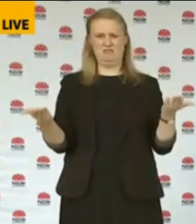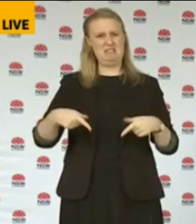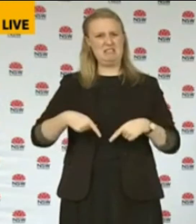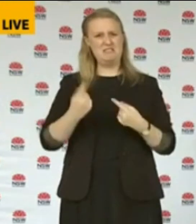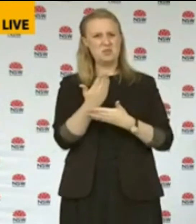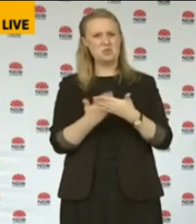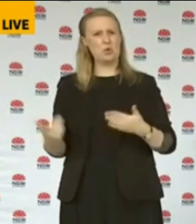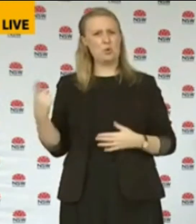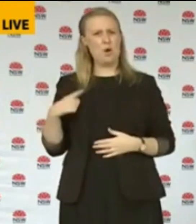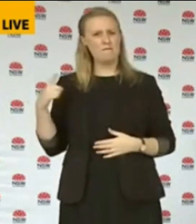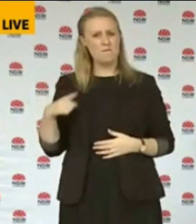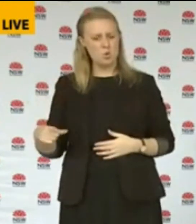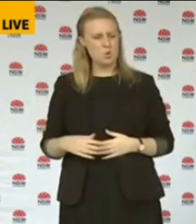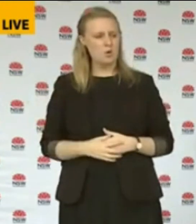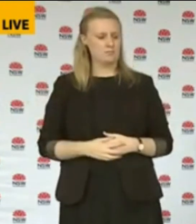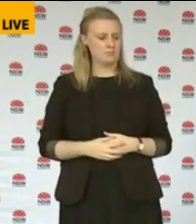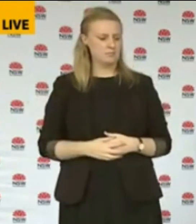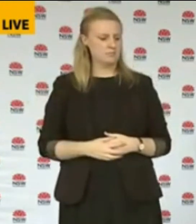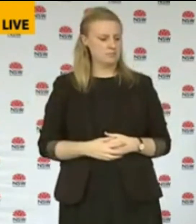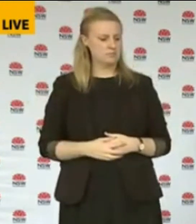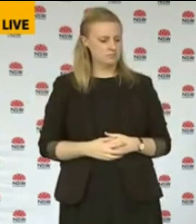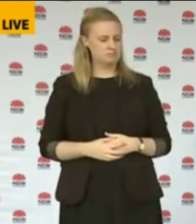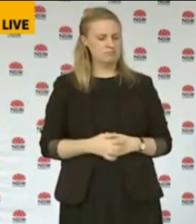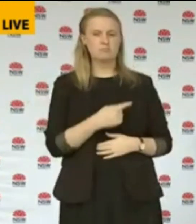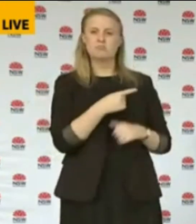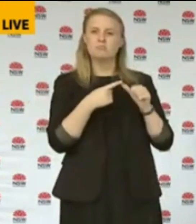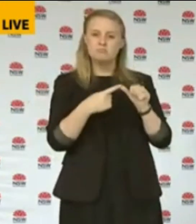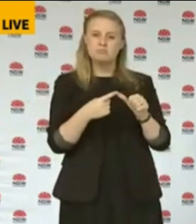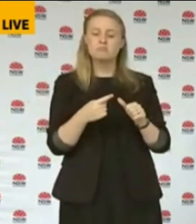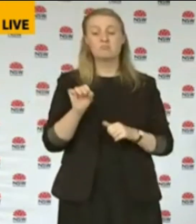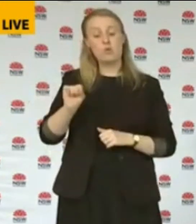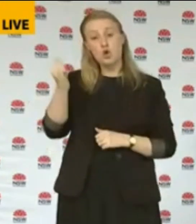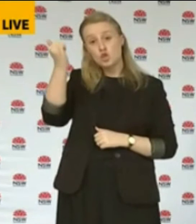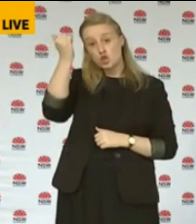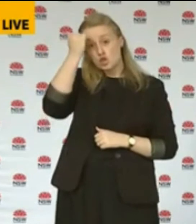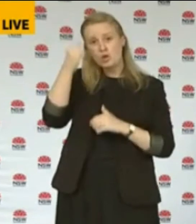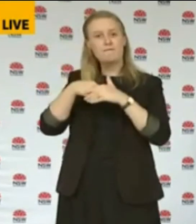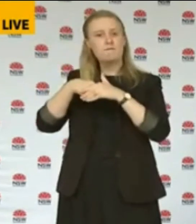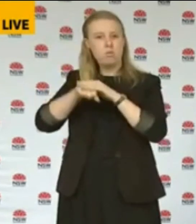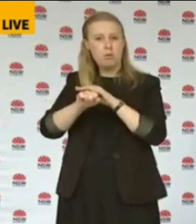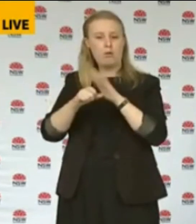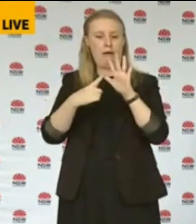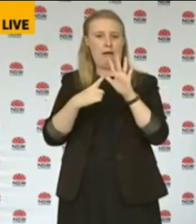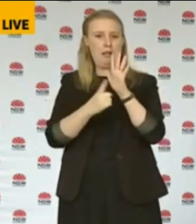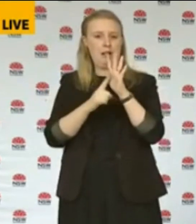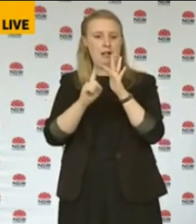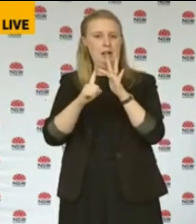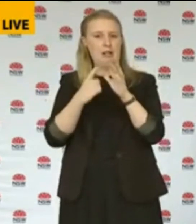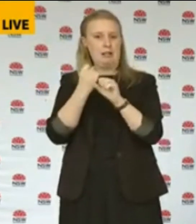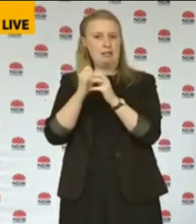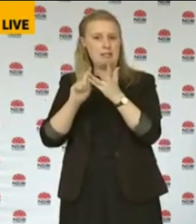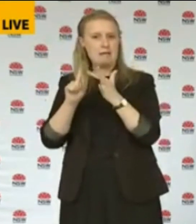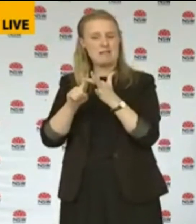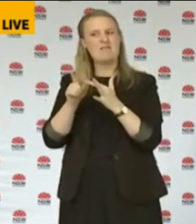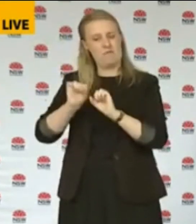asked about that yesterday by Chris. And the view has remained that the steps they've taken are working. Obviously, cricket presents a